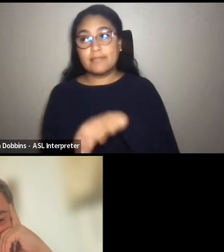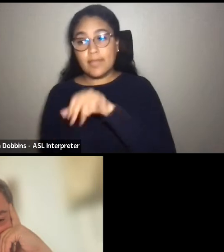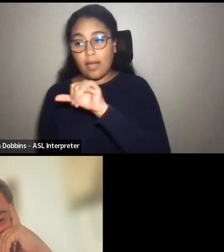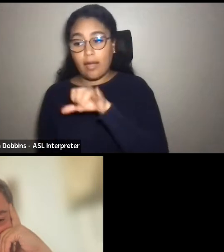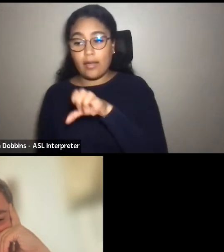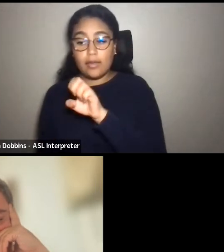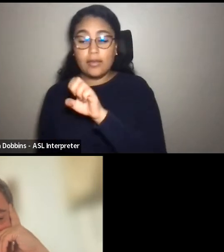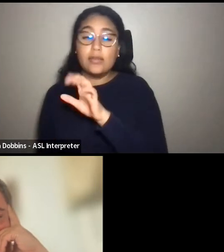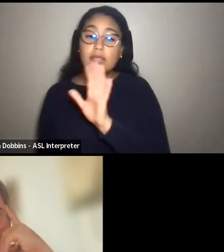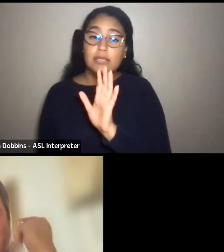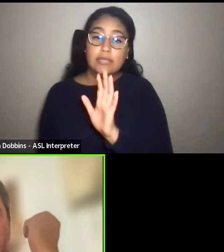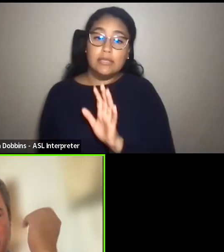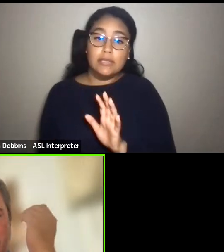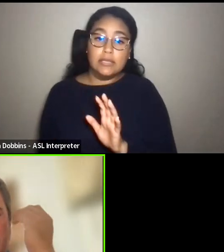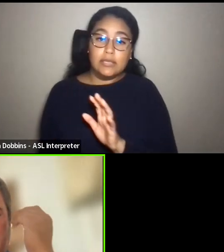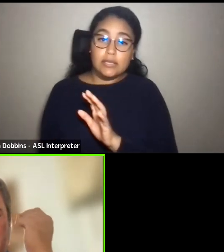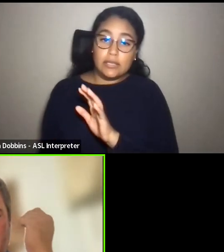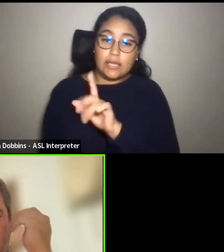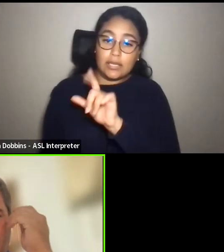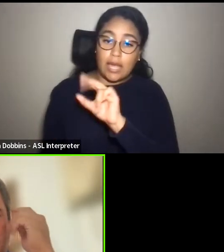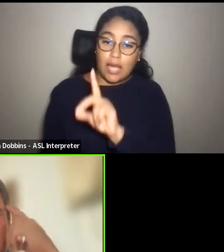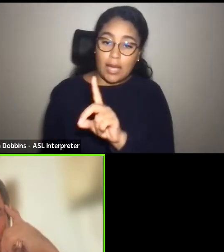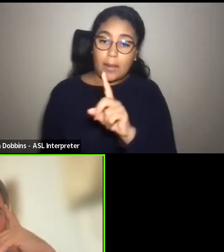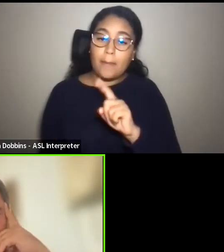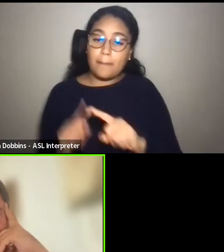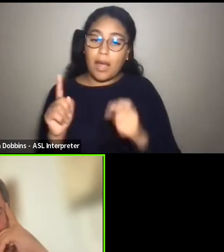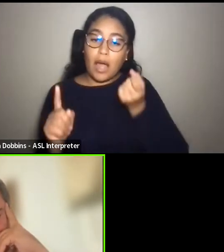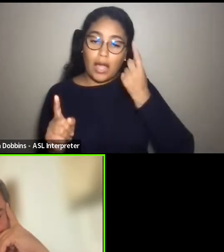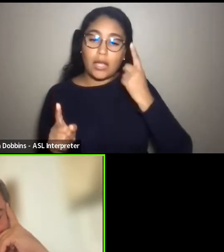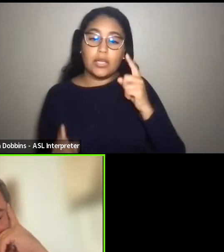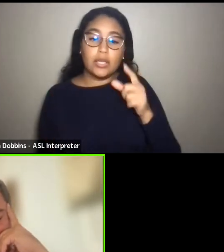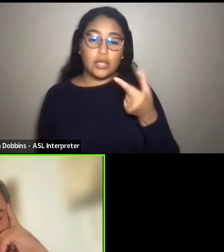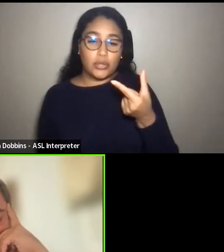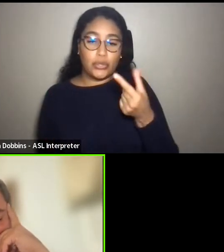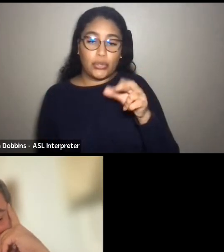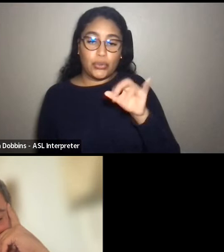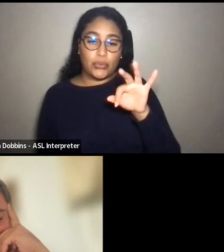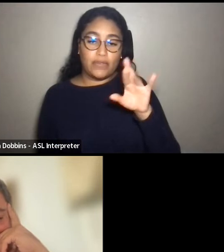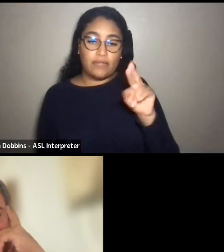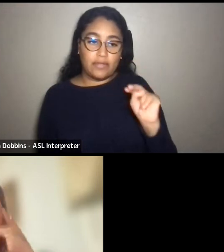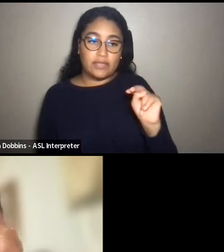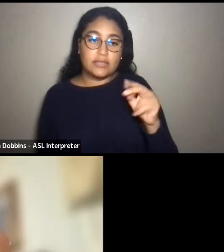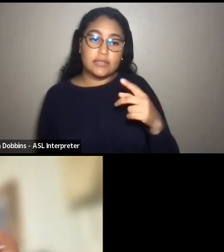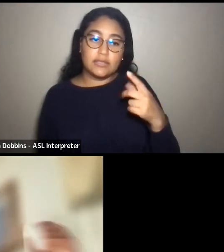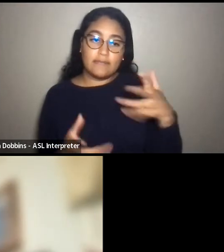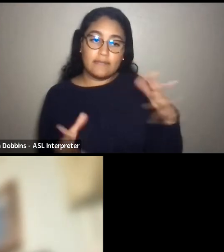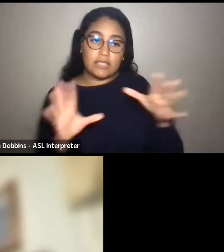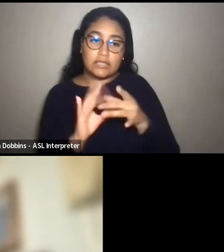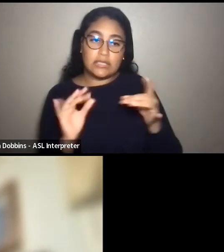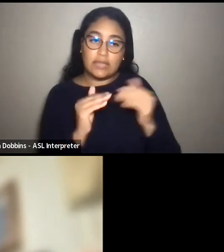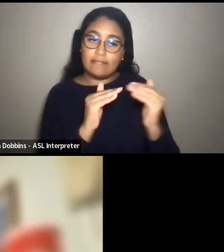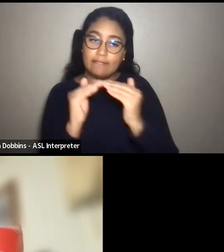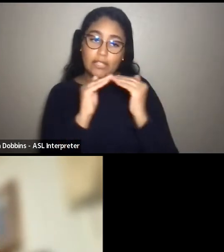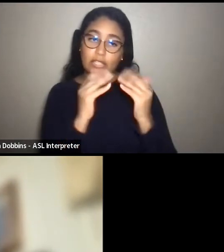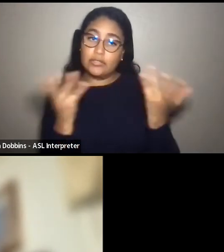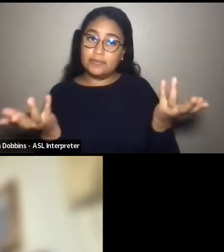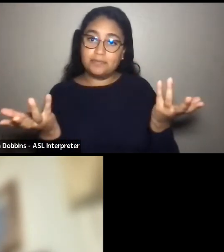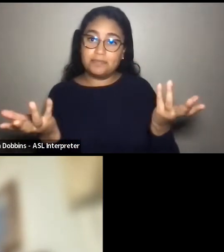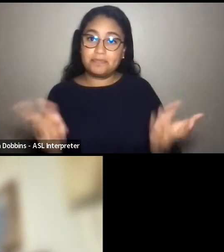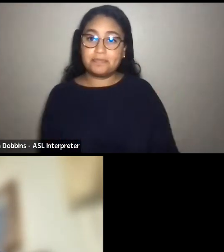Land. Aye, but I definitely heard what Mr. Griffin was saying. I agree. Yeah, fair is fair.